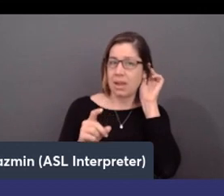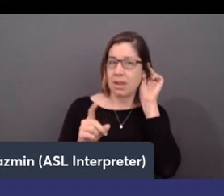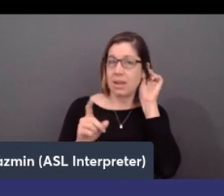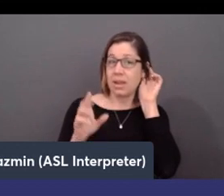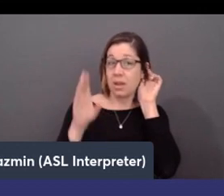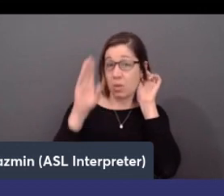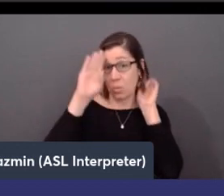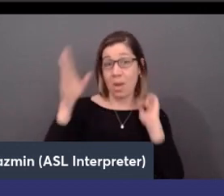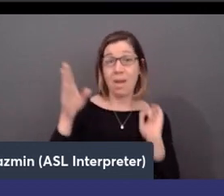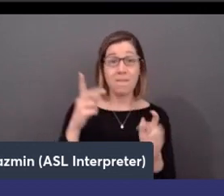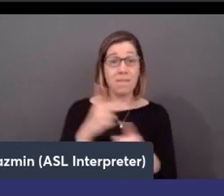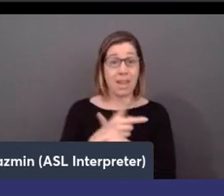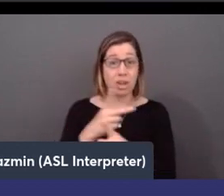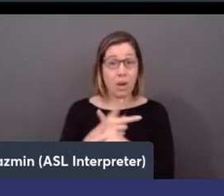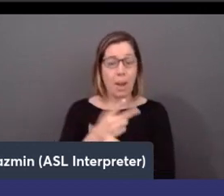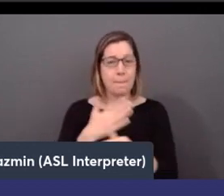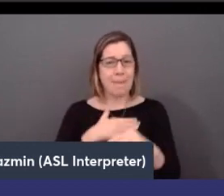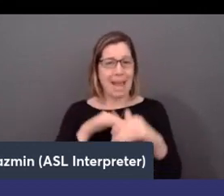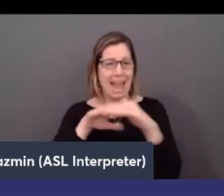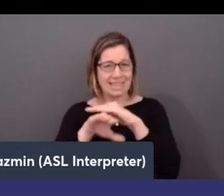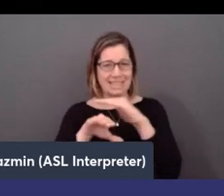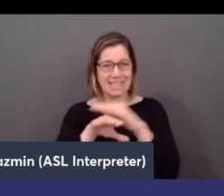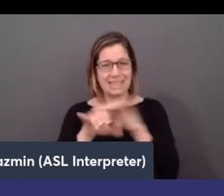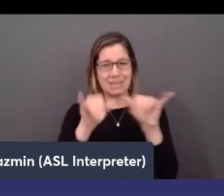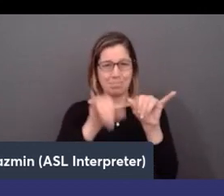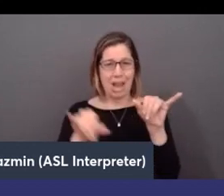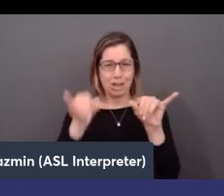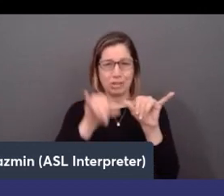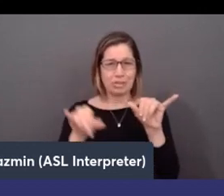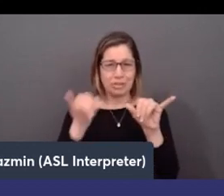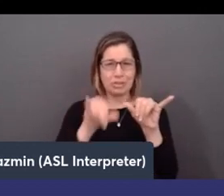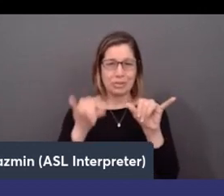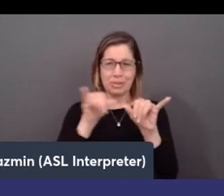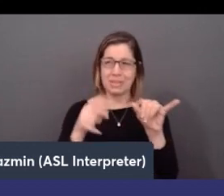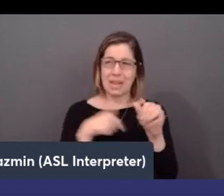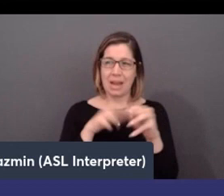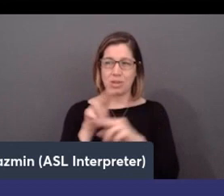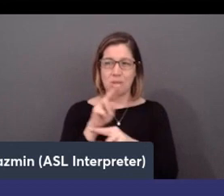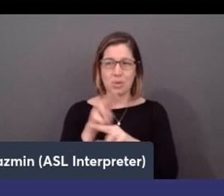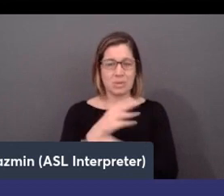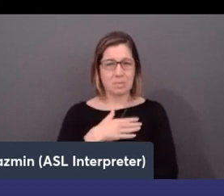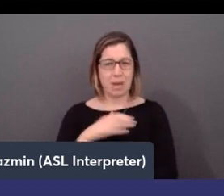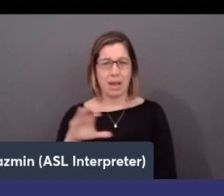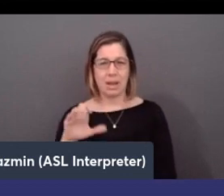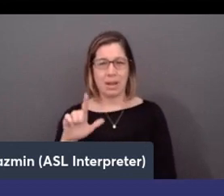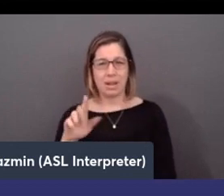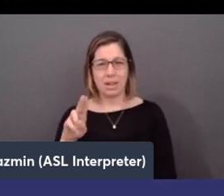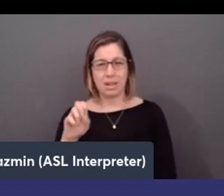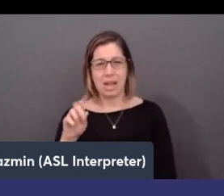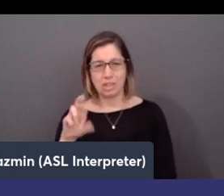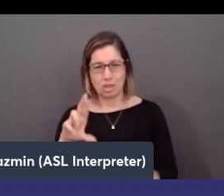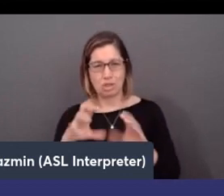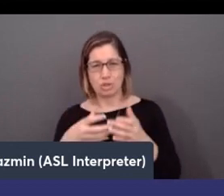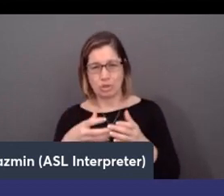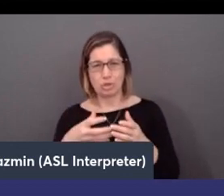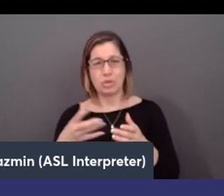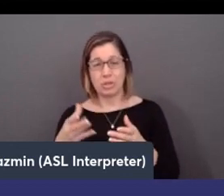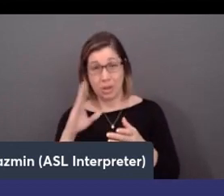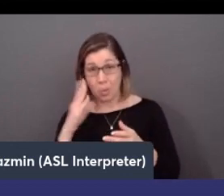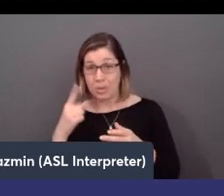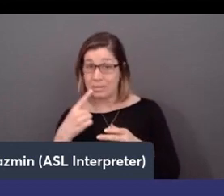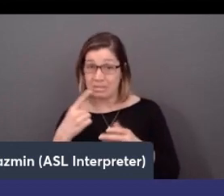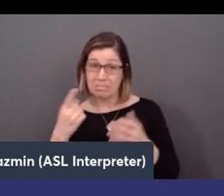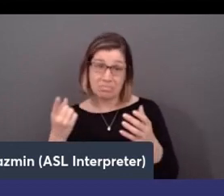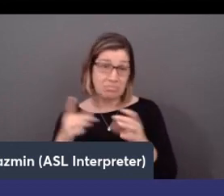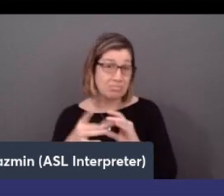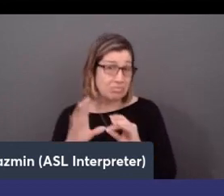my access patterns as I use my cluster. Basically, it's going to say, hey, there's been a long time